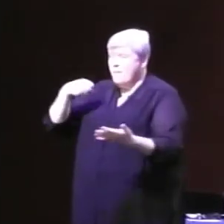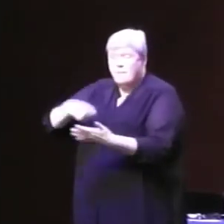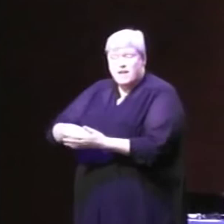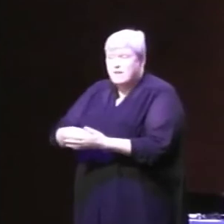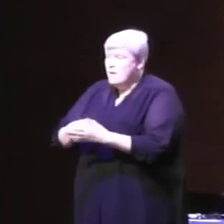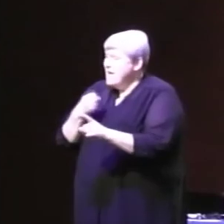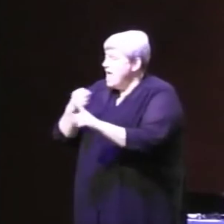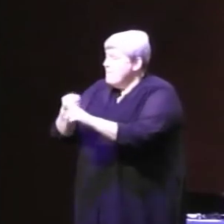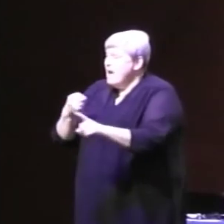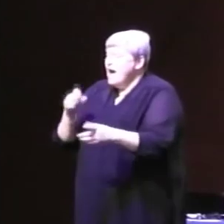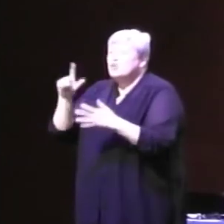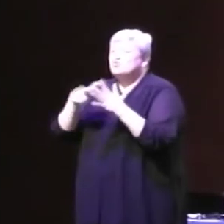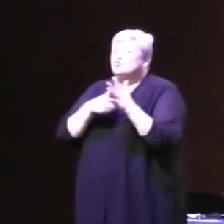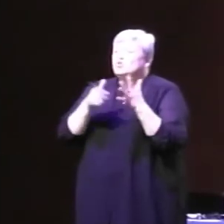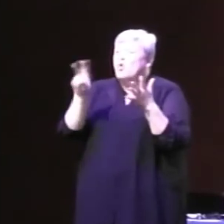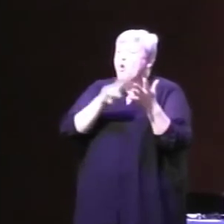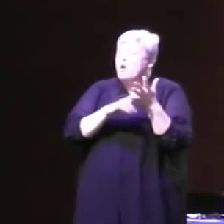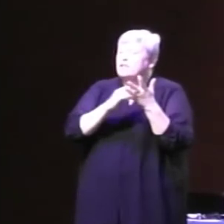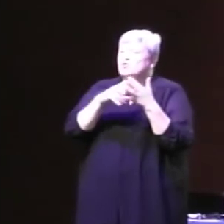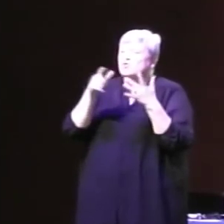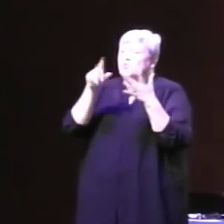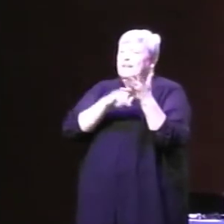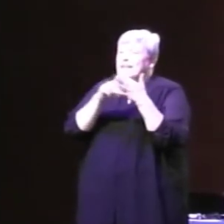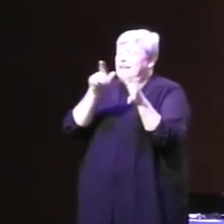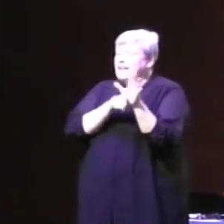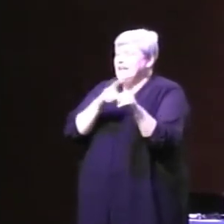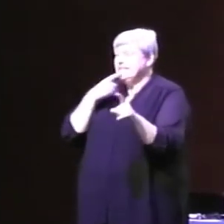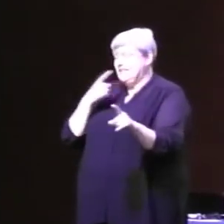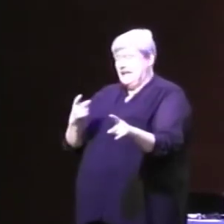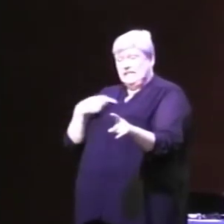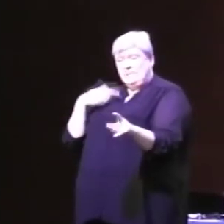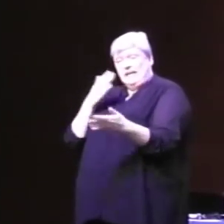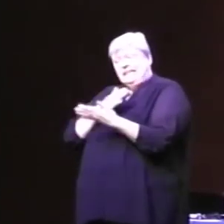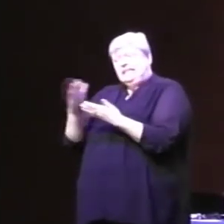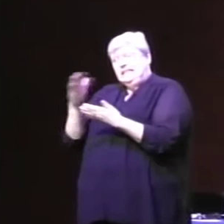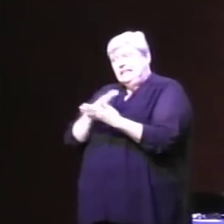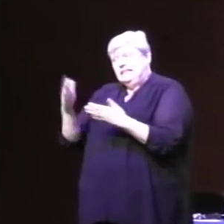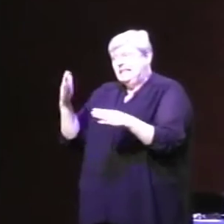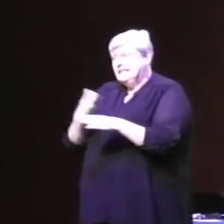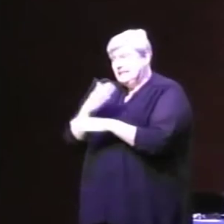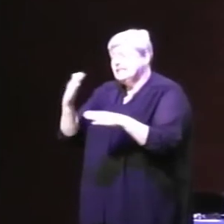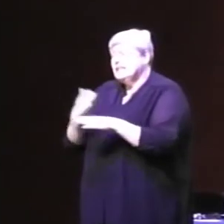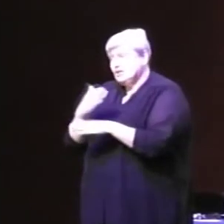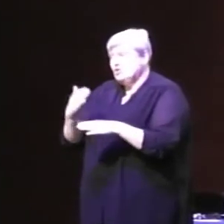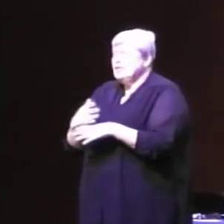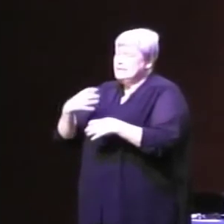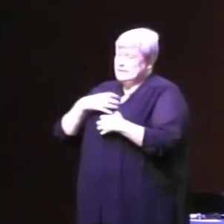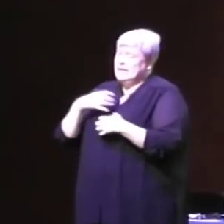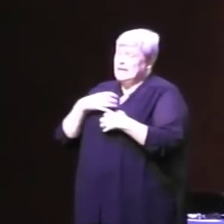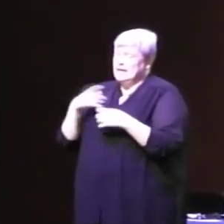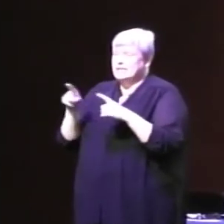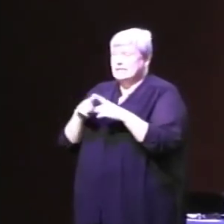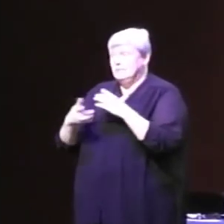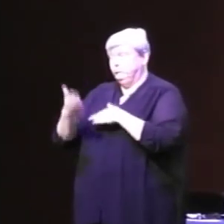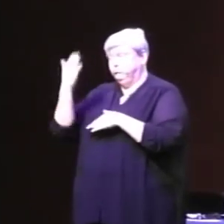impact, as John Swinney scandalously suggests. Let's be clear, Congress, it's an industrial scale similar to the